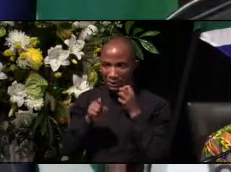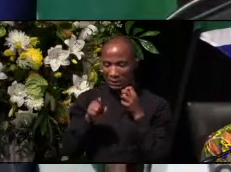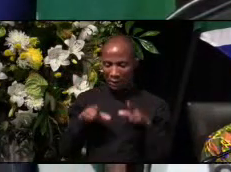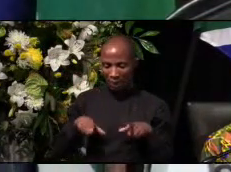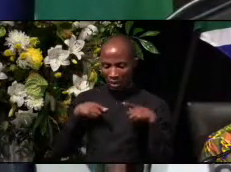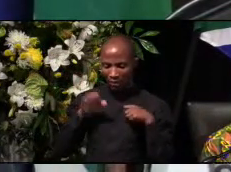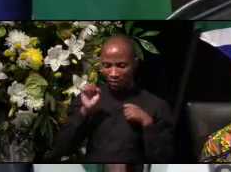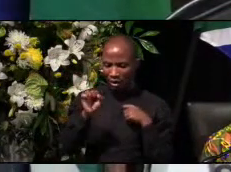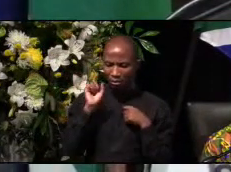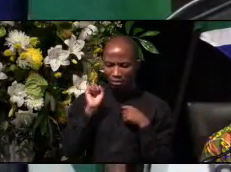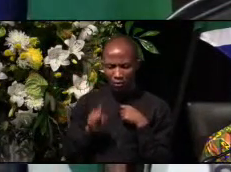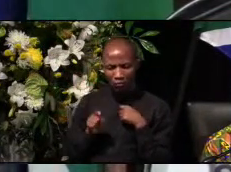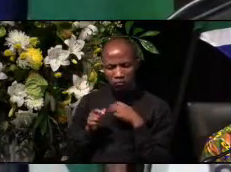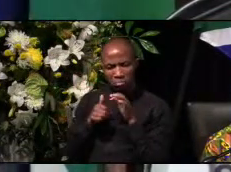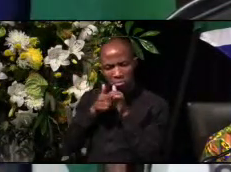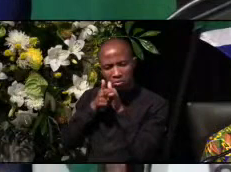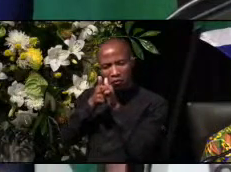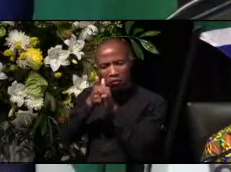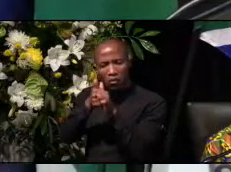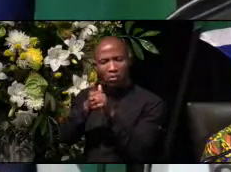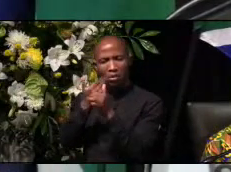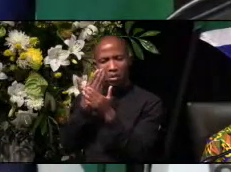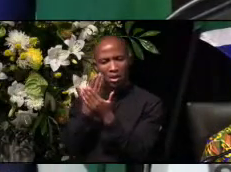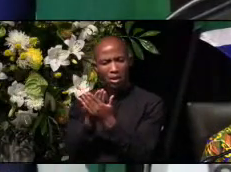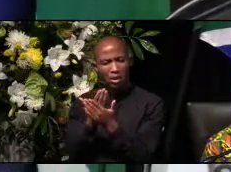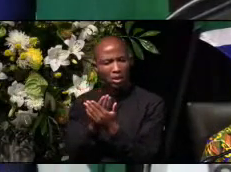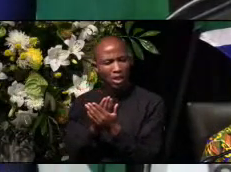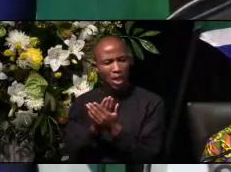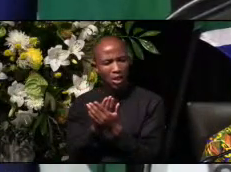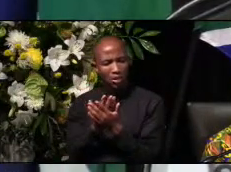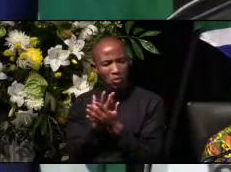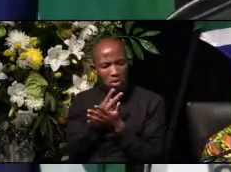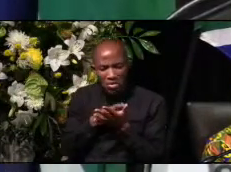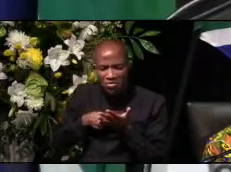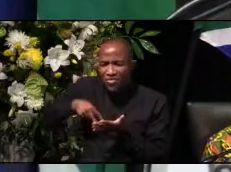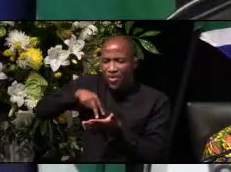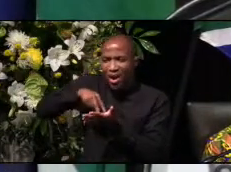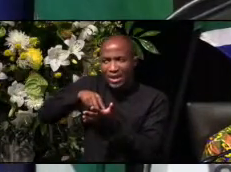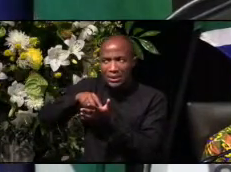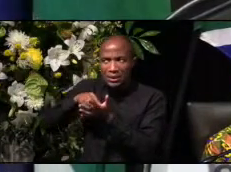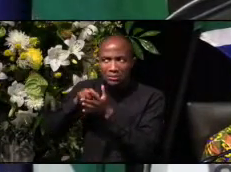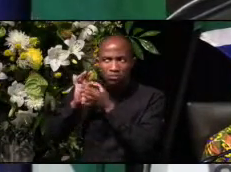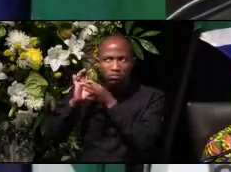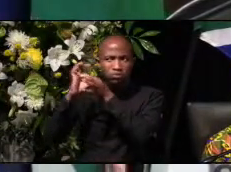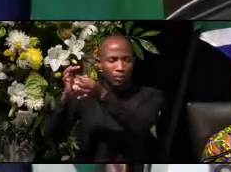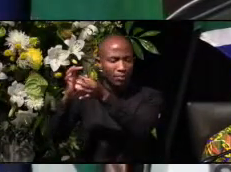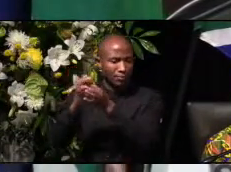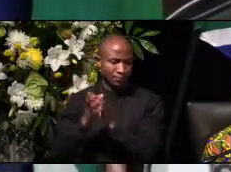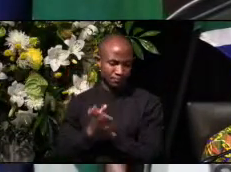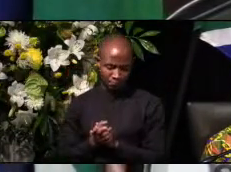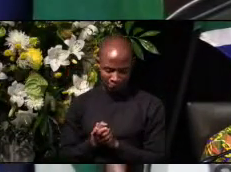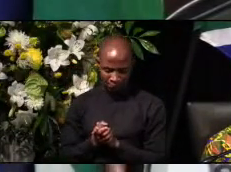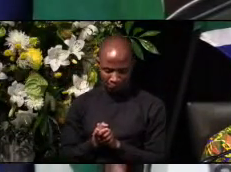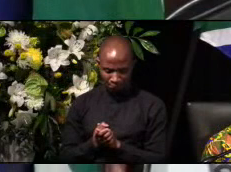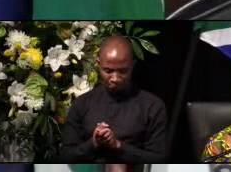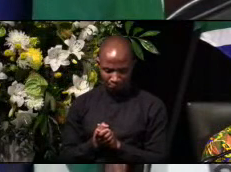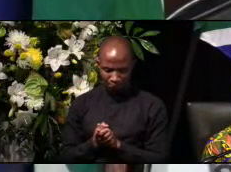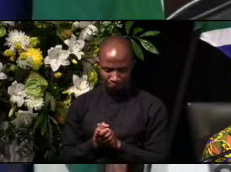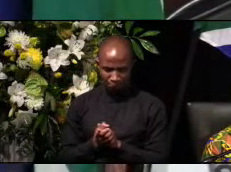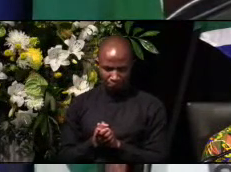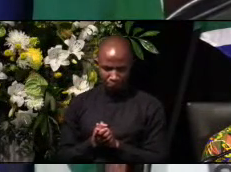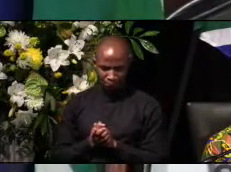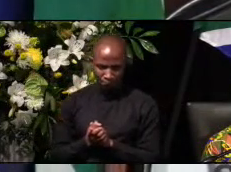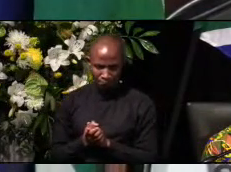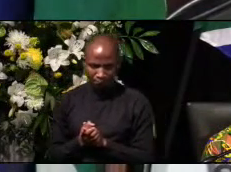to help us rise ladies and gentlemen Moses cortana's values